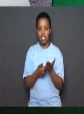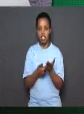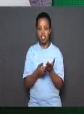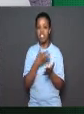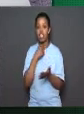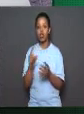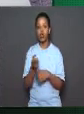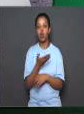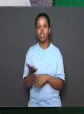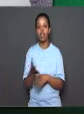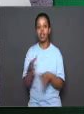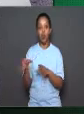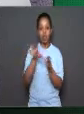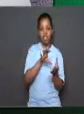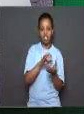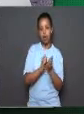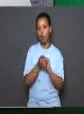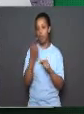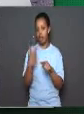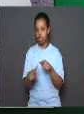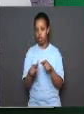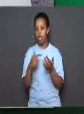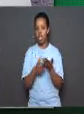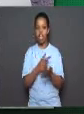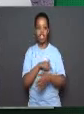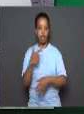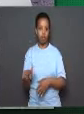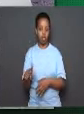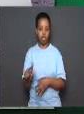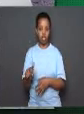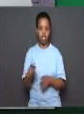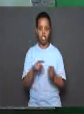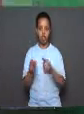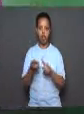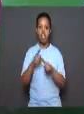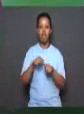it. This temperature effect is not reversible.